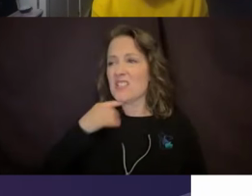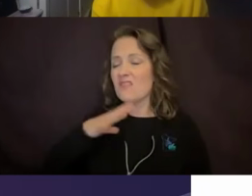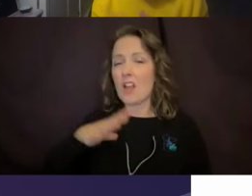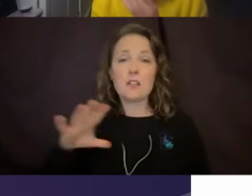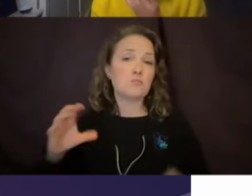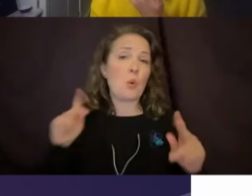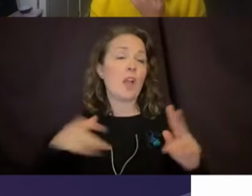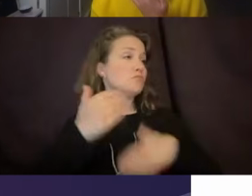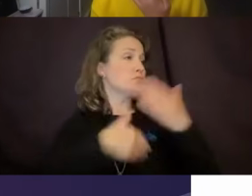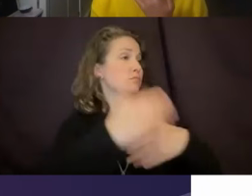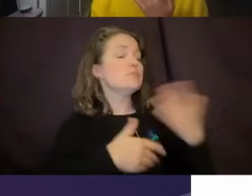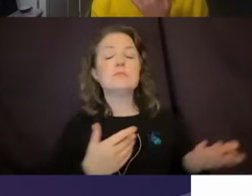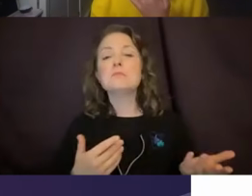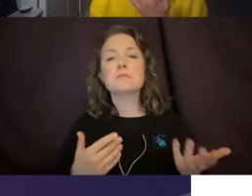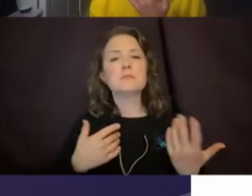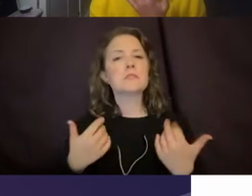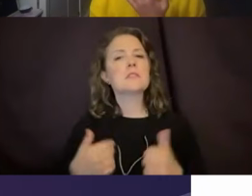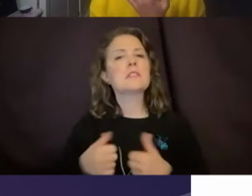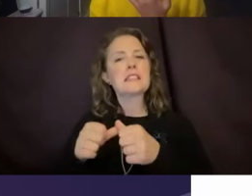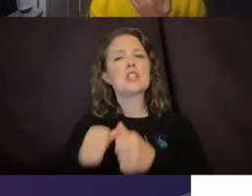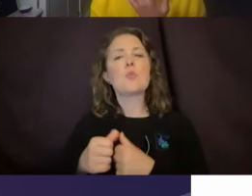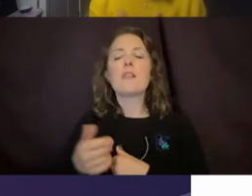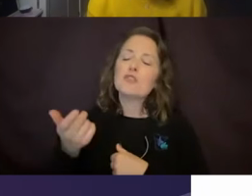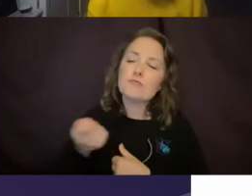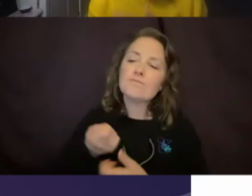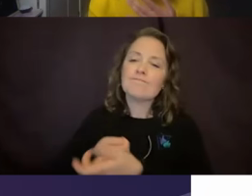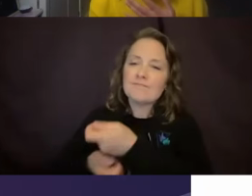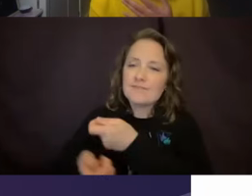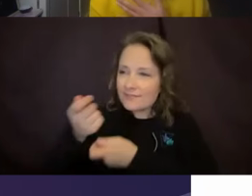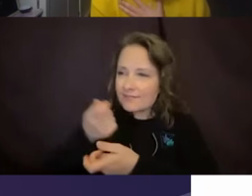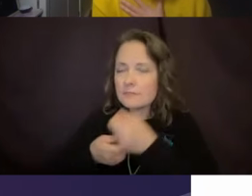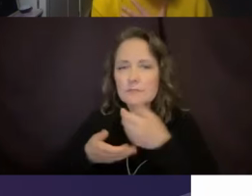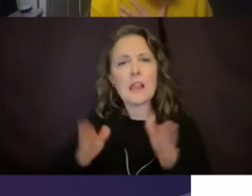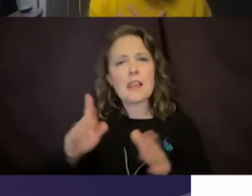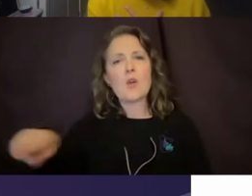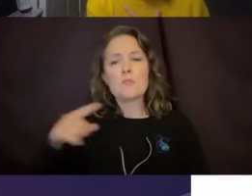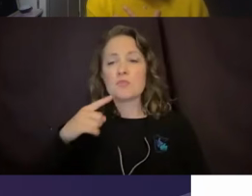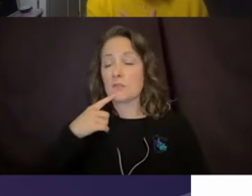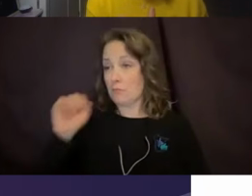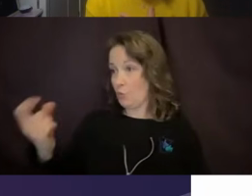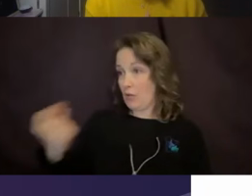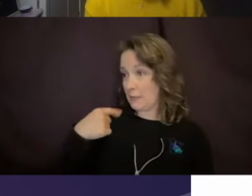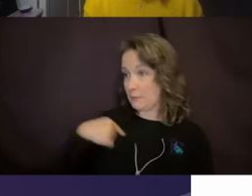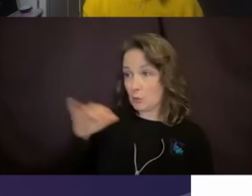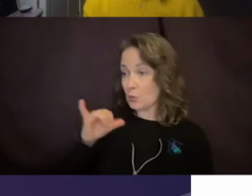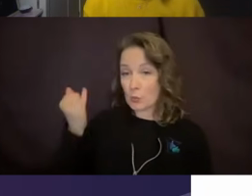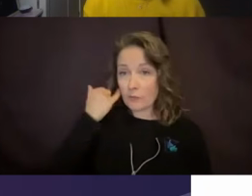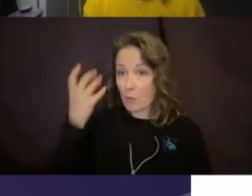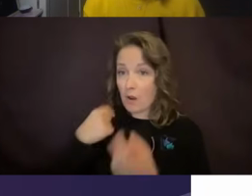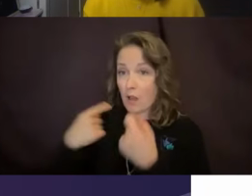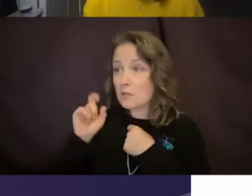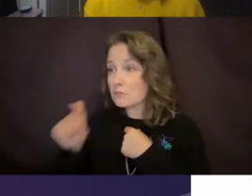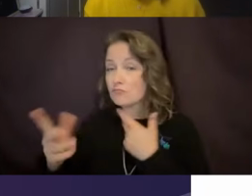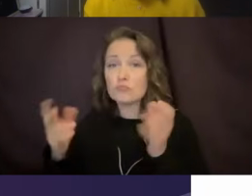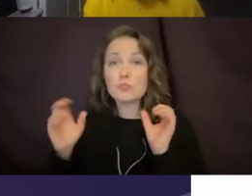and everything was fine, but having those continual opportunities and allowing them to say, you can ask me any questions that you have.